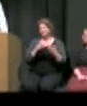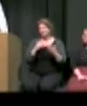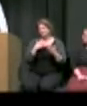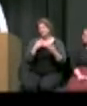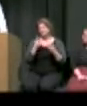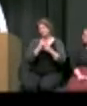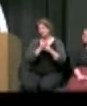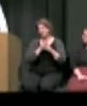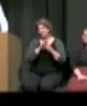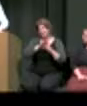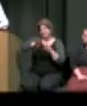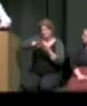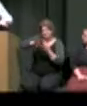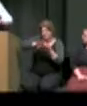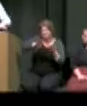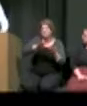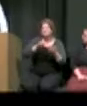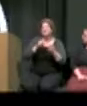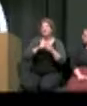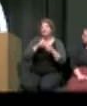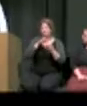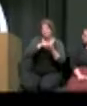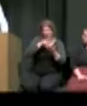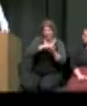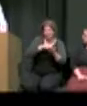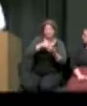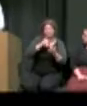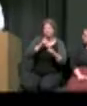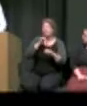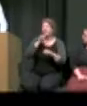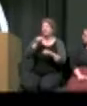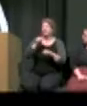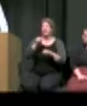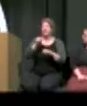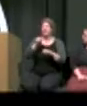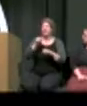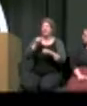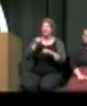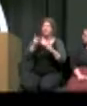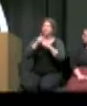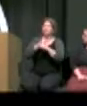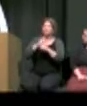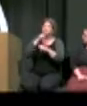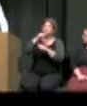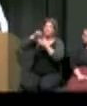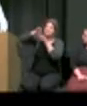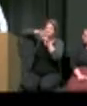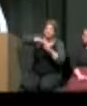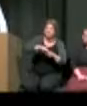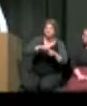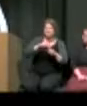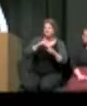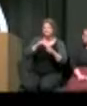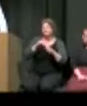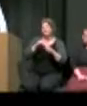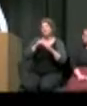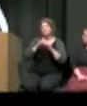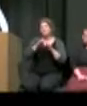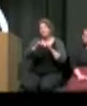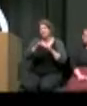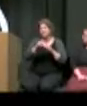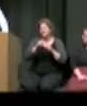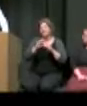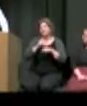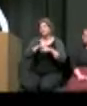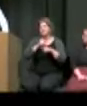way around there and dredging in that area to try not to, increase the rock slide anymore, slowed us down a little bit, but we were able to get